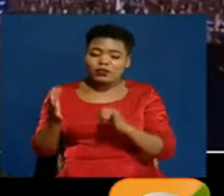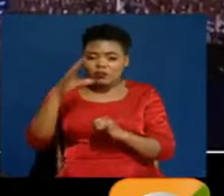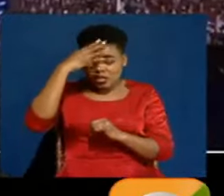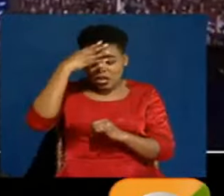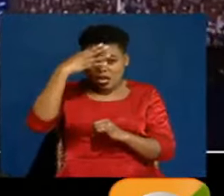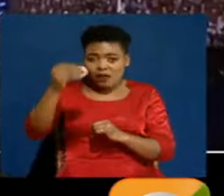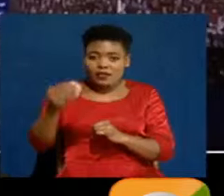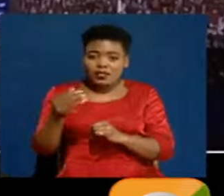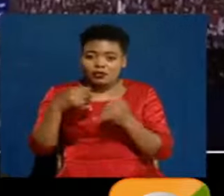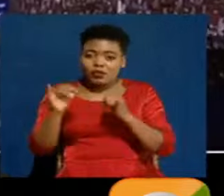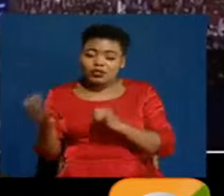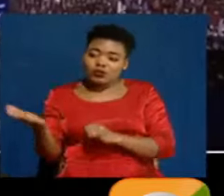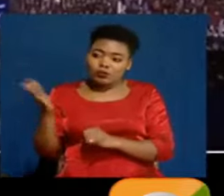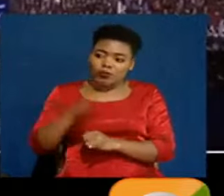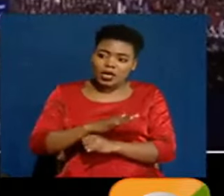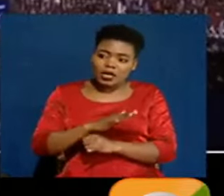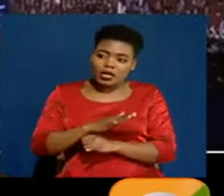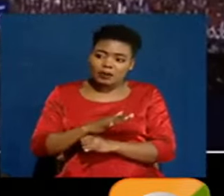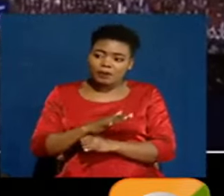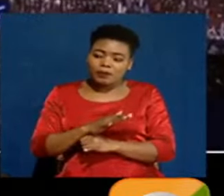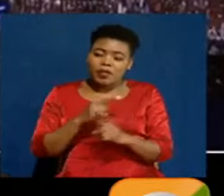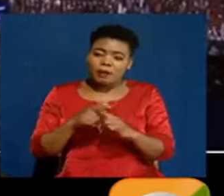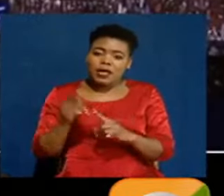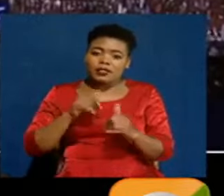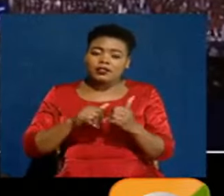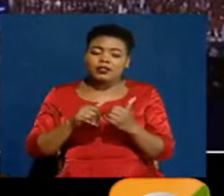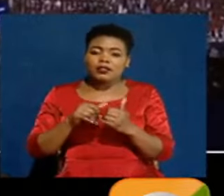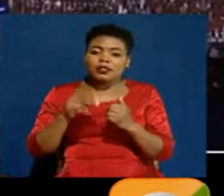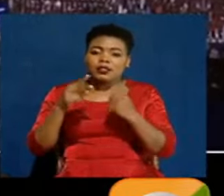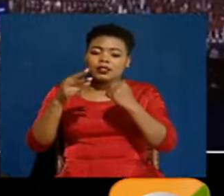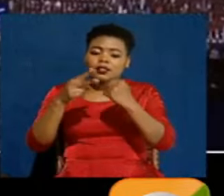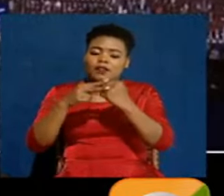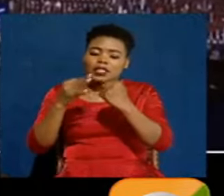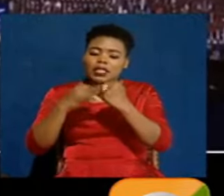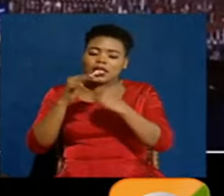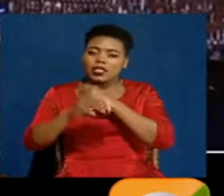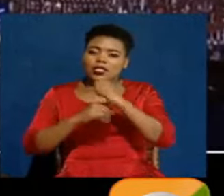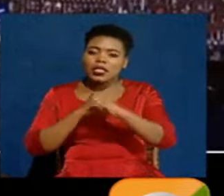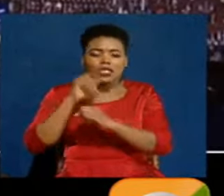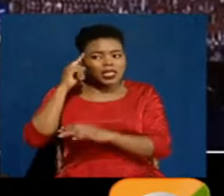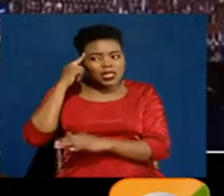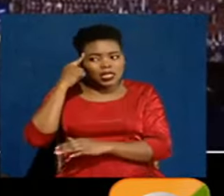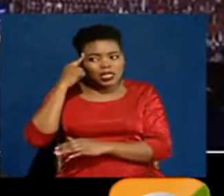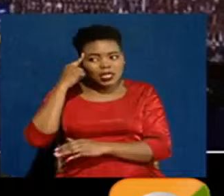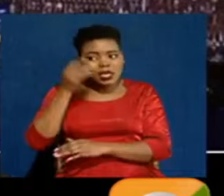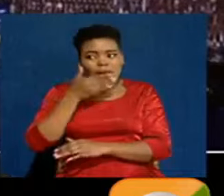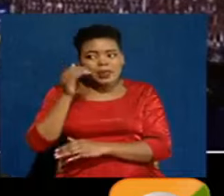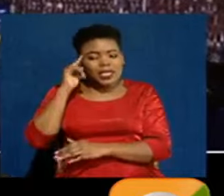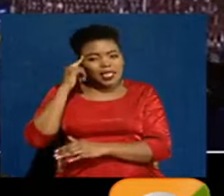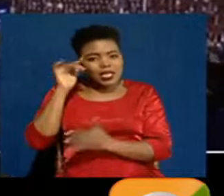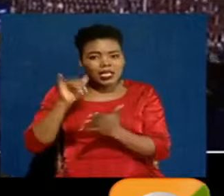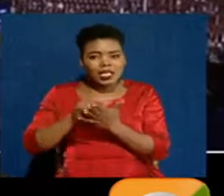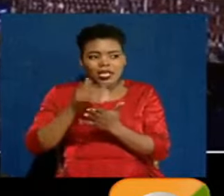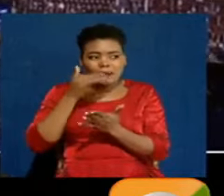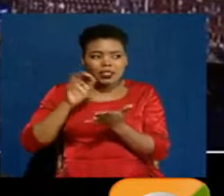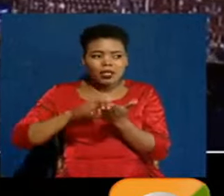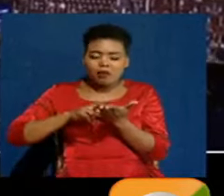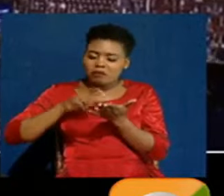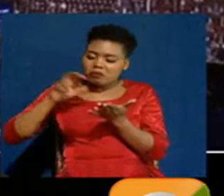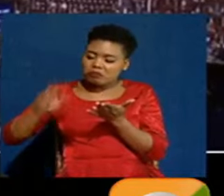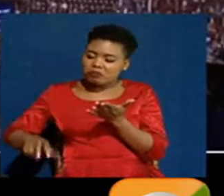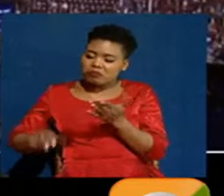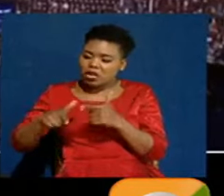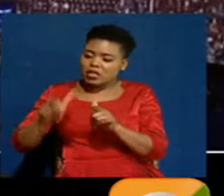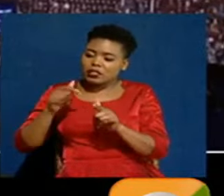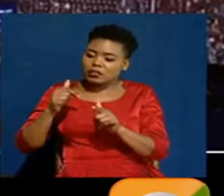back at 78 years, rather than thinking, actually, I'm done. Let me allow somebody else